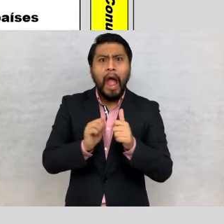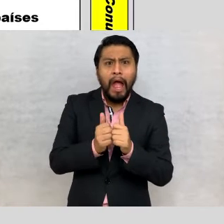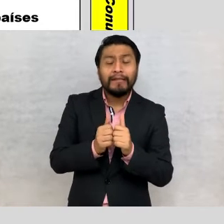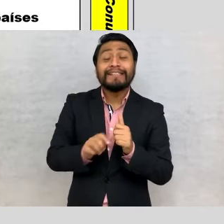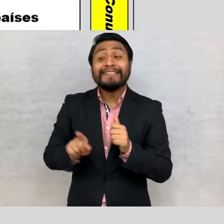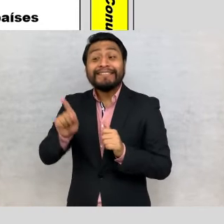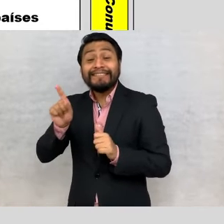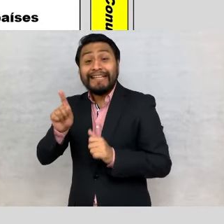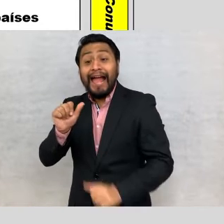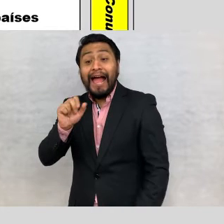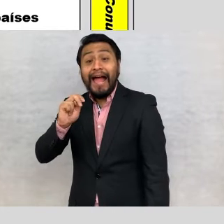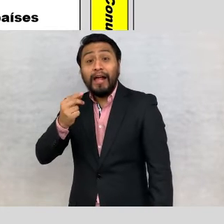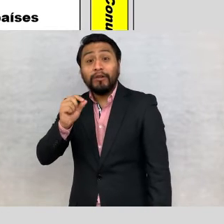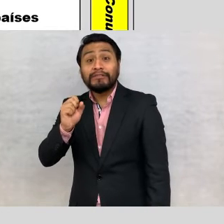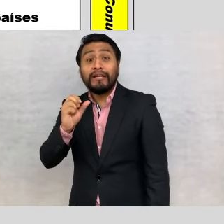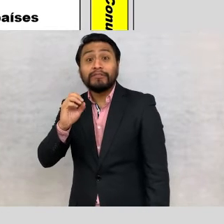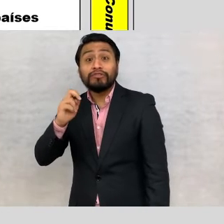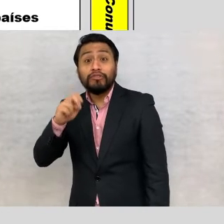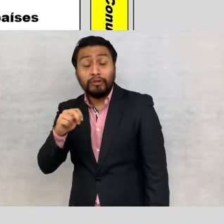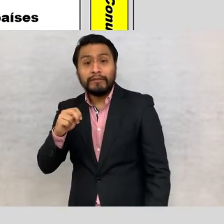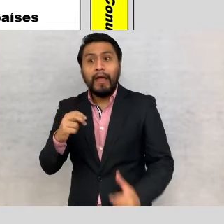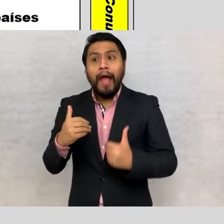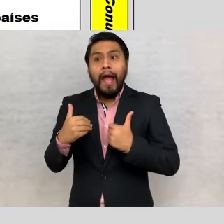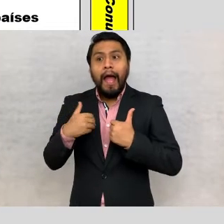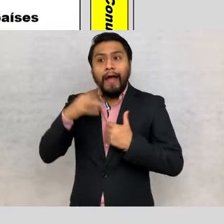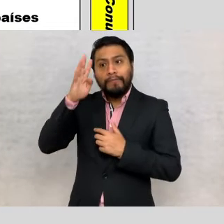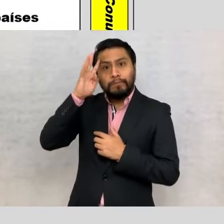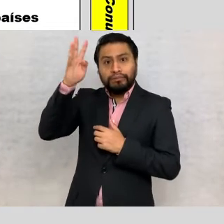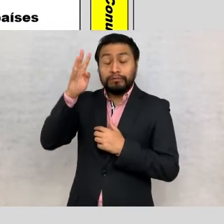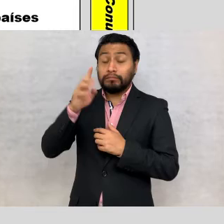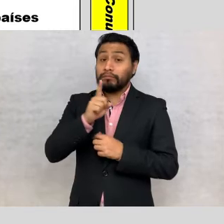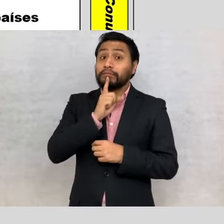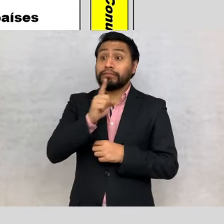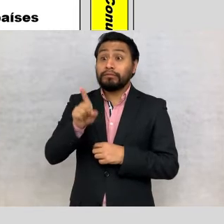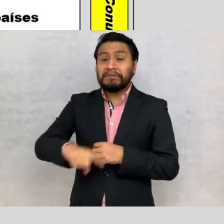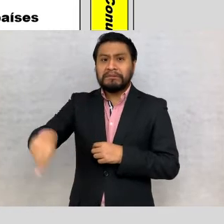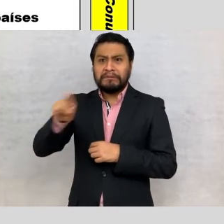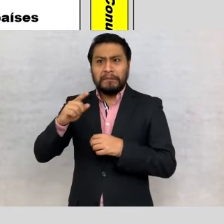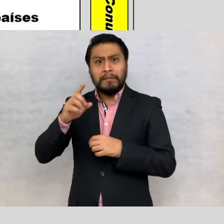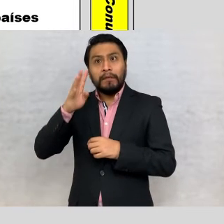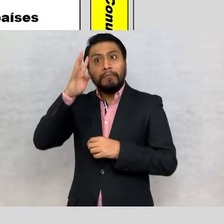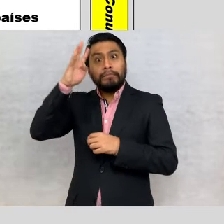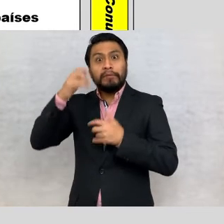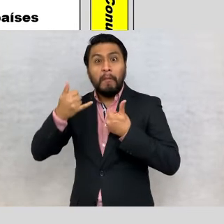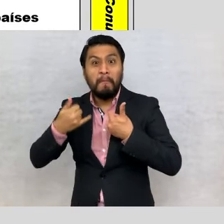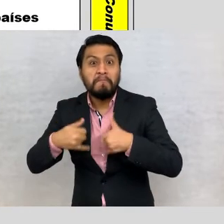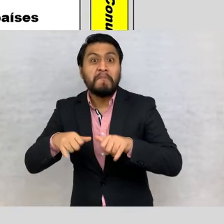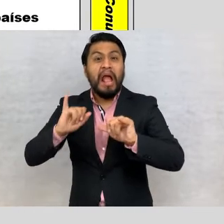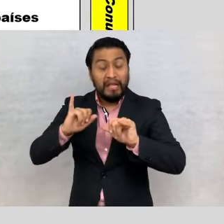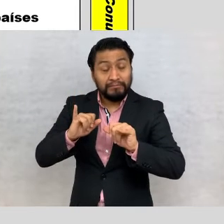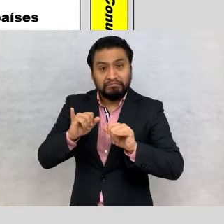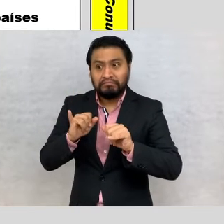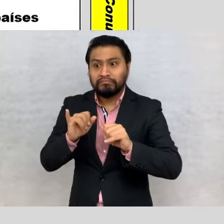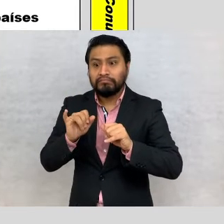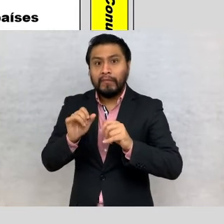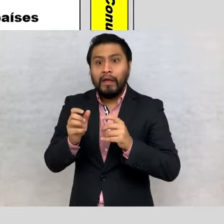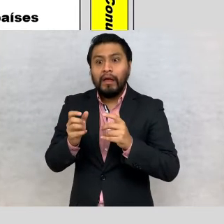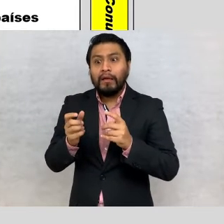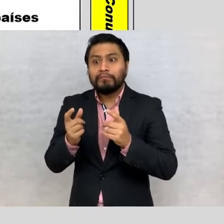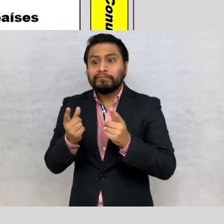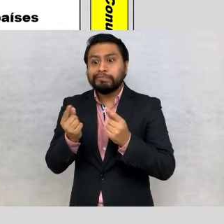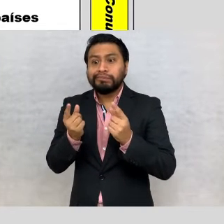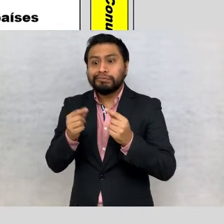Anglo-Saxon eugenics propitiated and, in fact, carried out direct interventions in